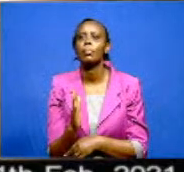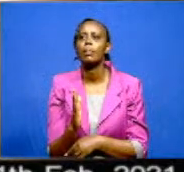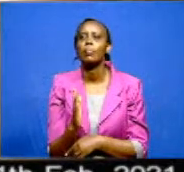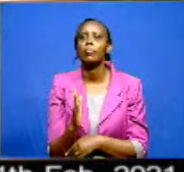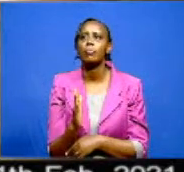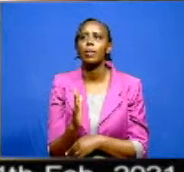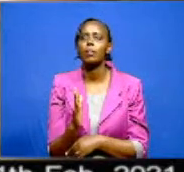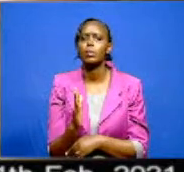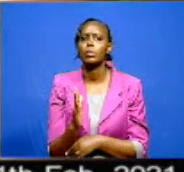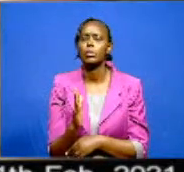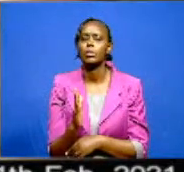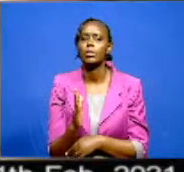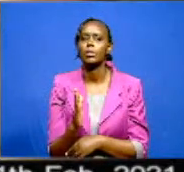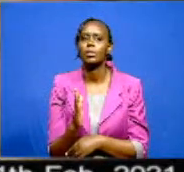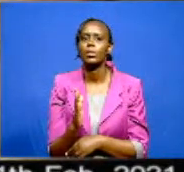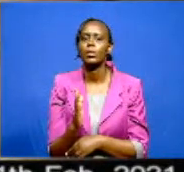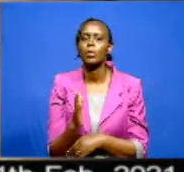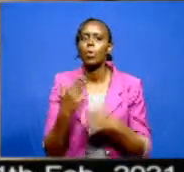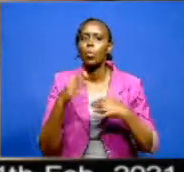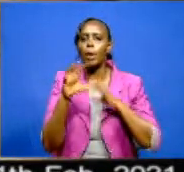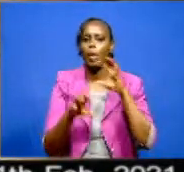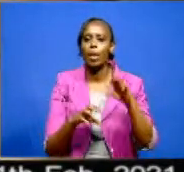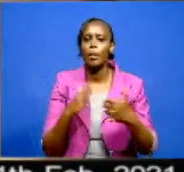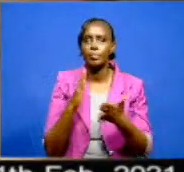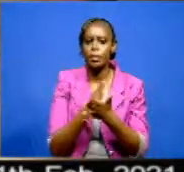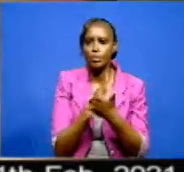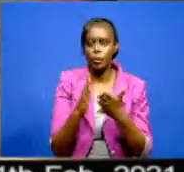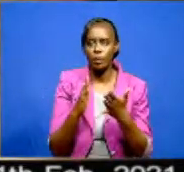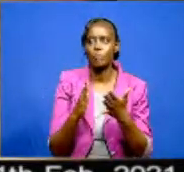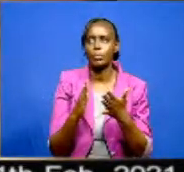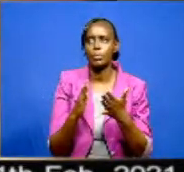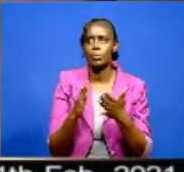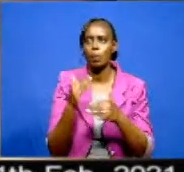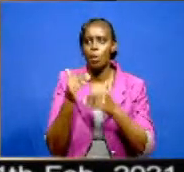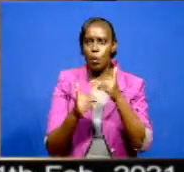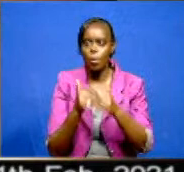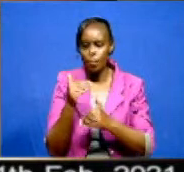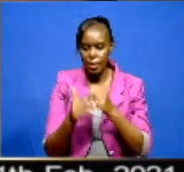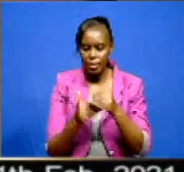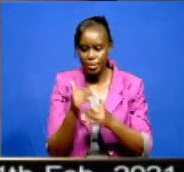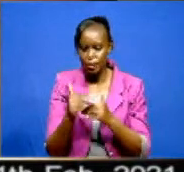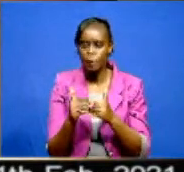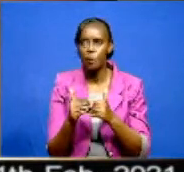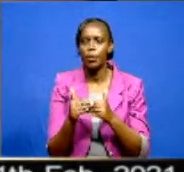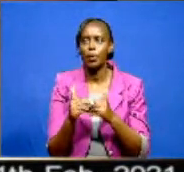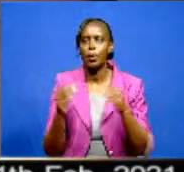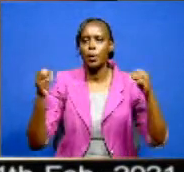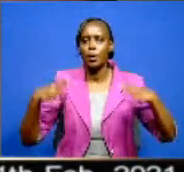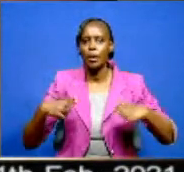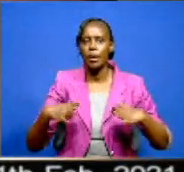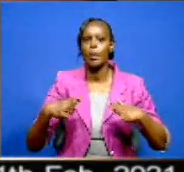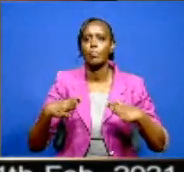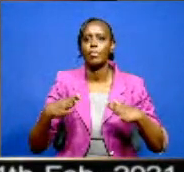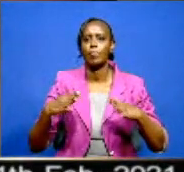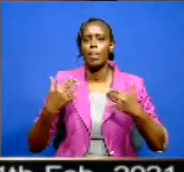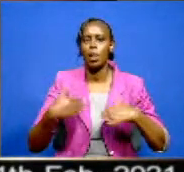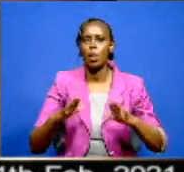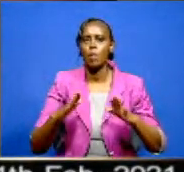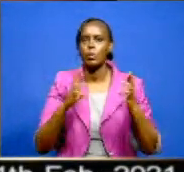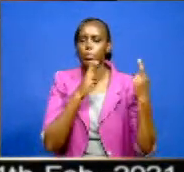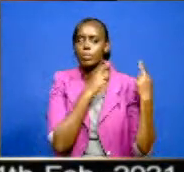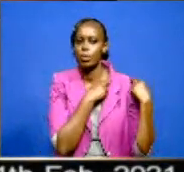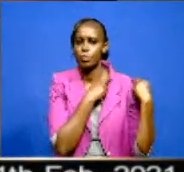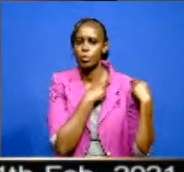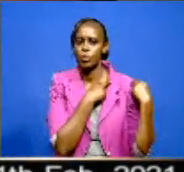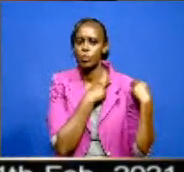reorganization of the wildlife sector to streamline operations and clarify the laws and